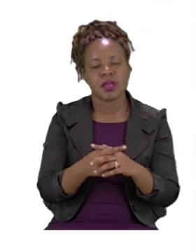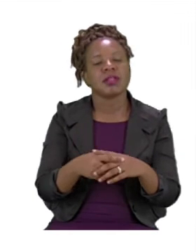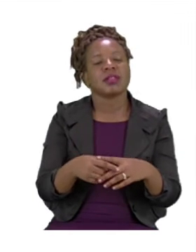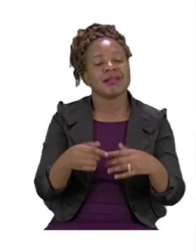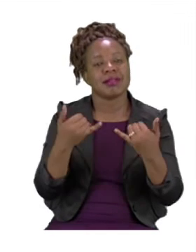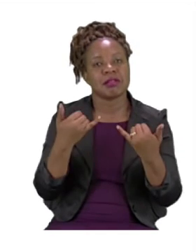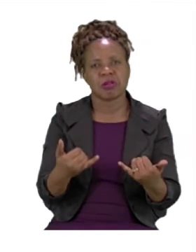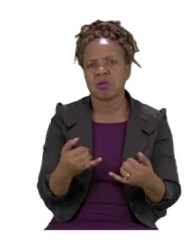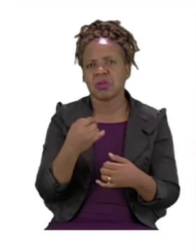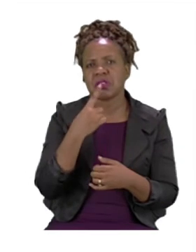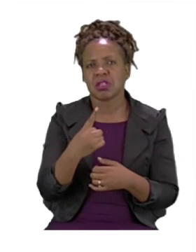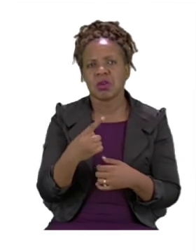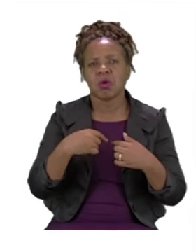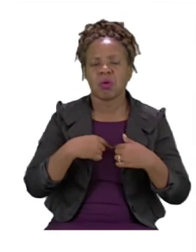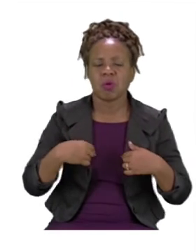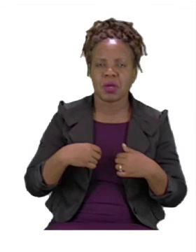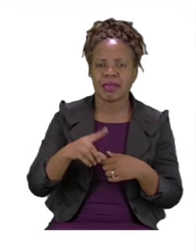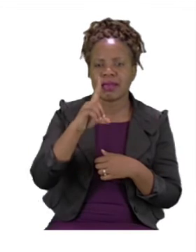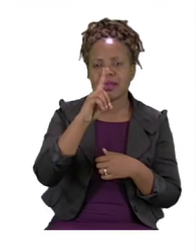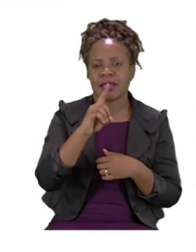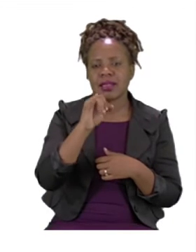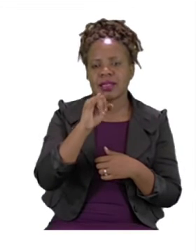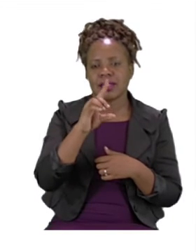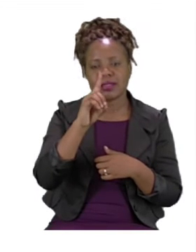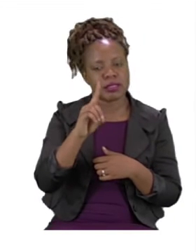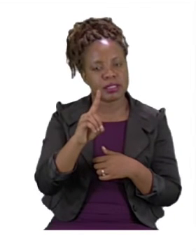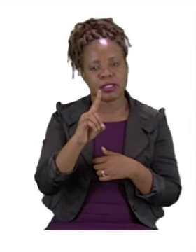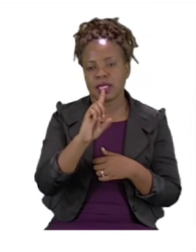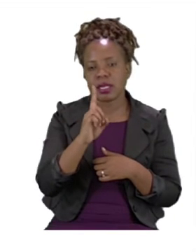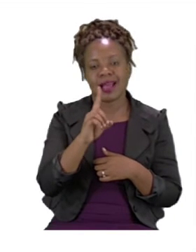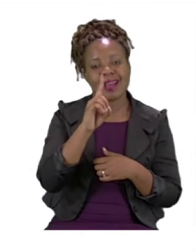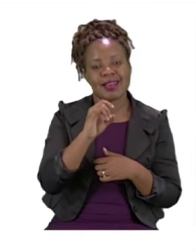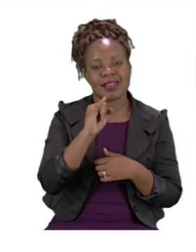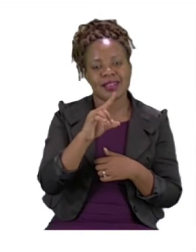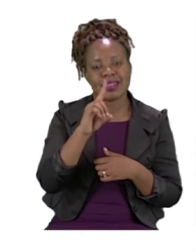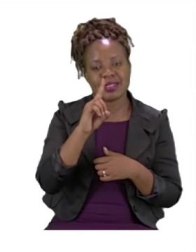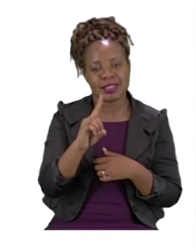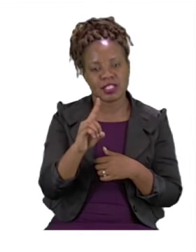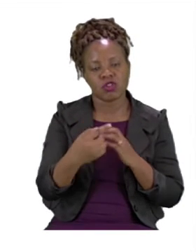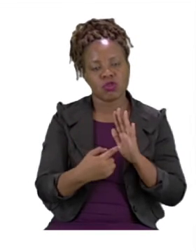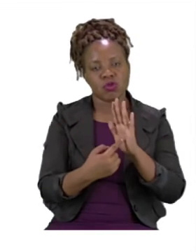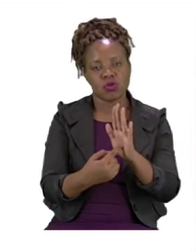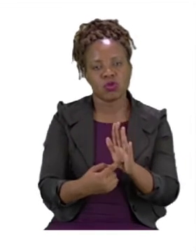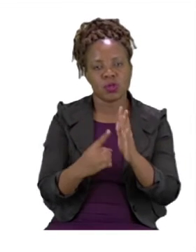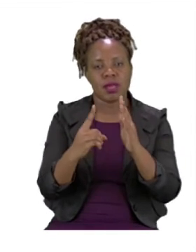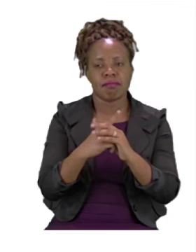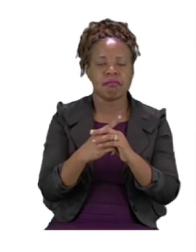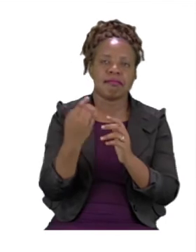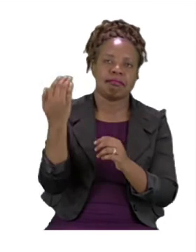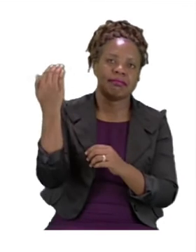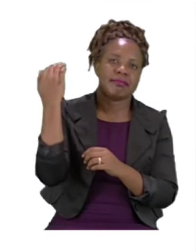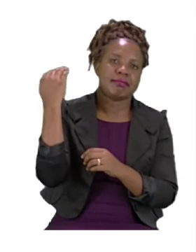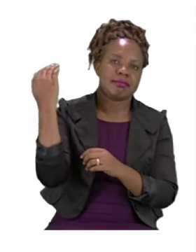homework, because the word did is showing the past. So we are dealing with the